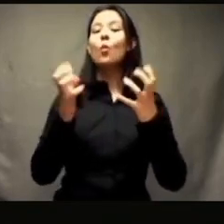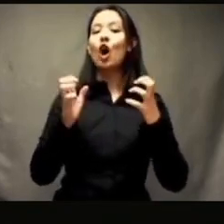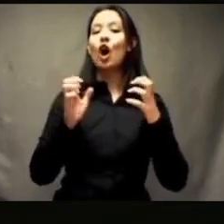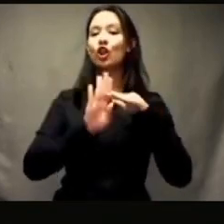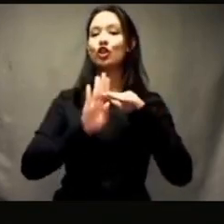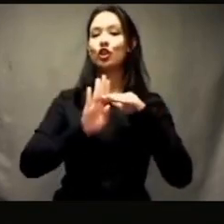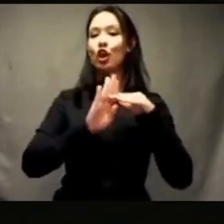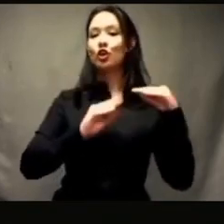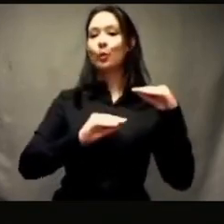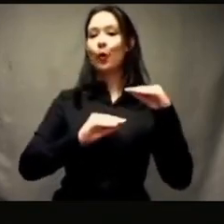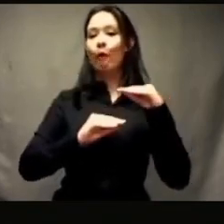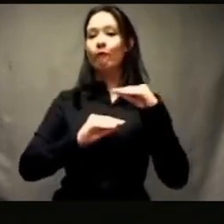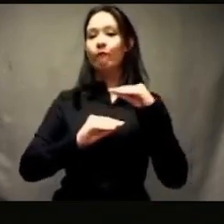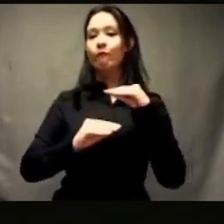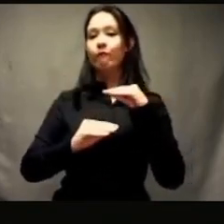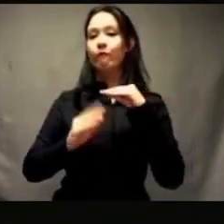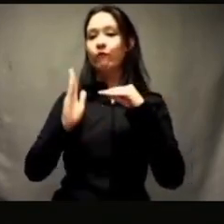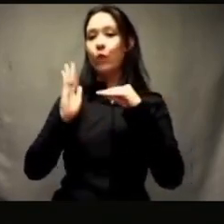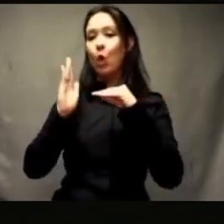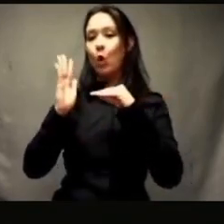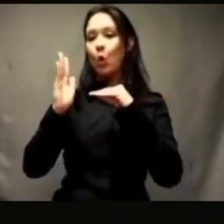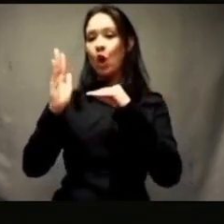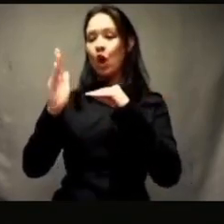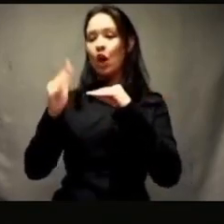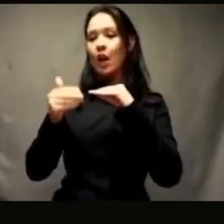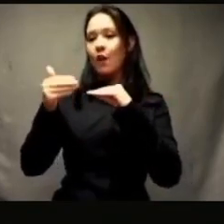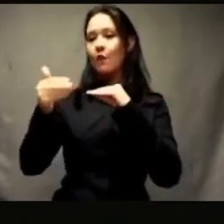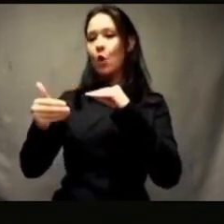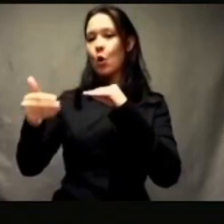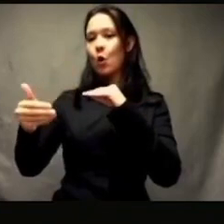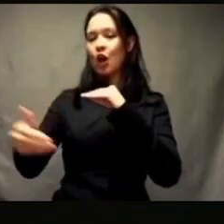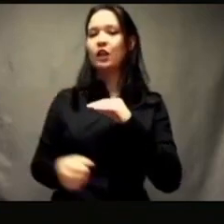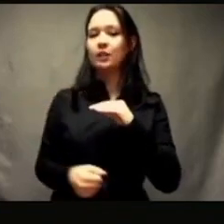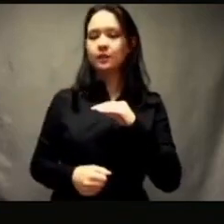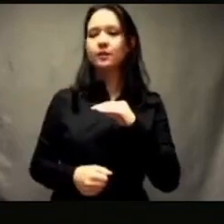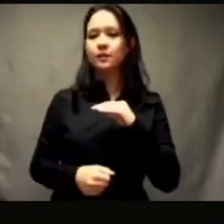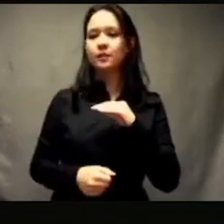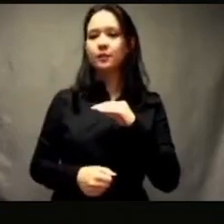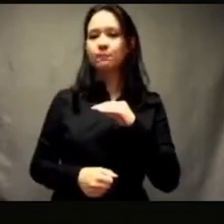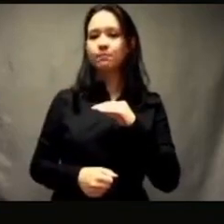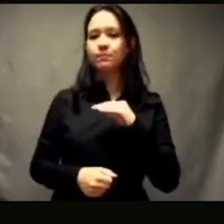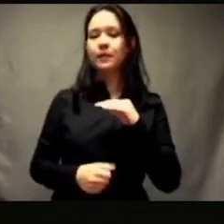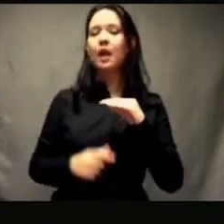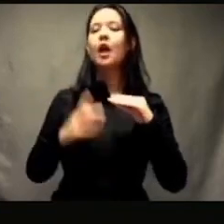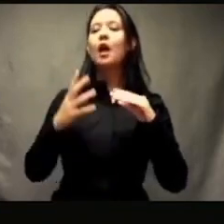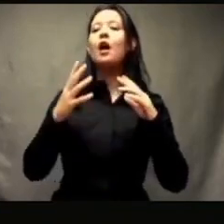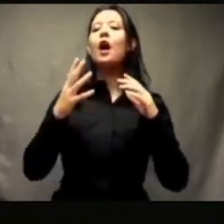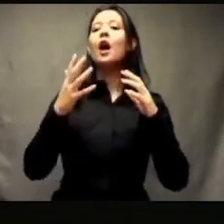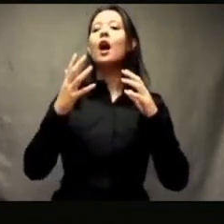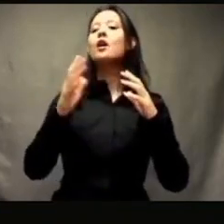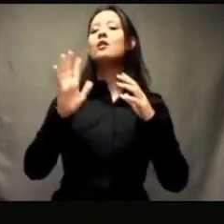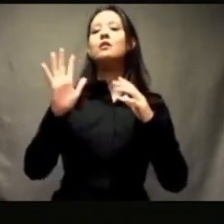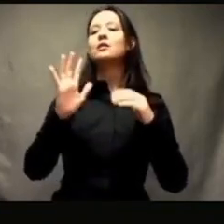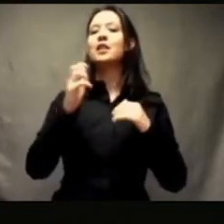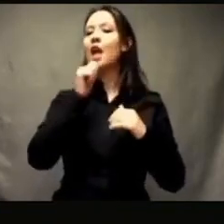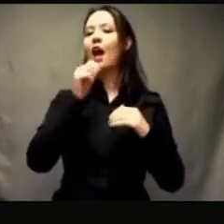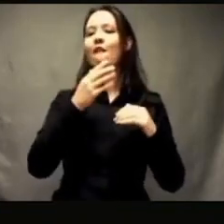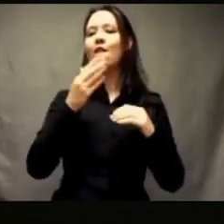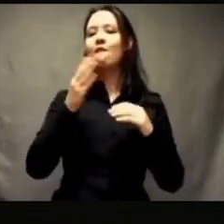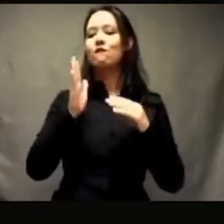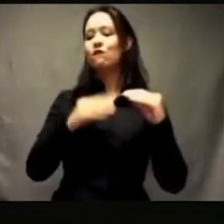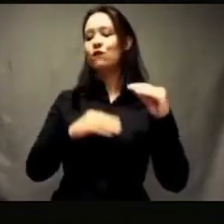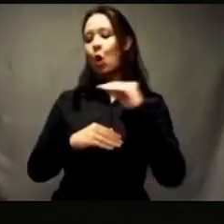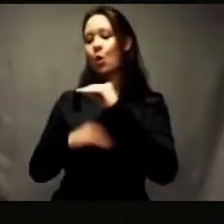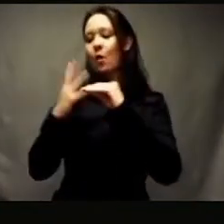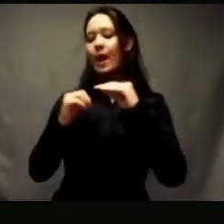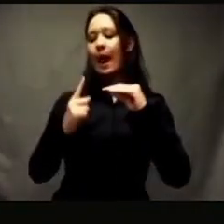move forward every time, or I'm sorry, I want Shark to move up every time I press